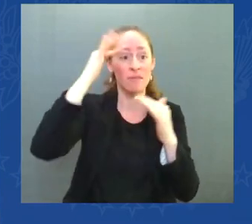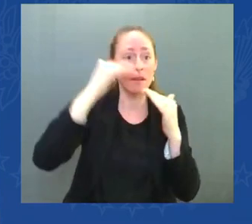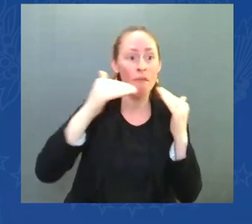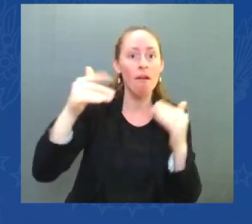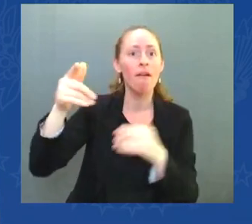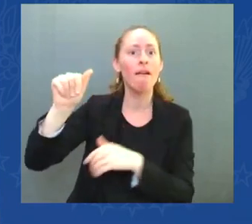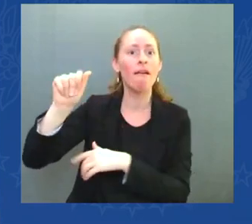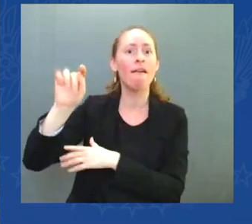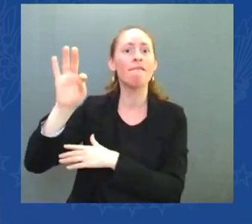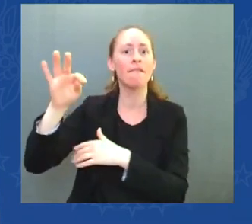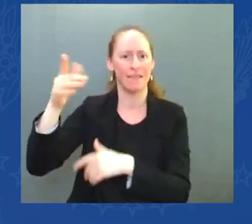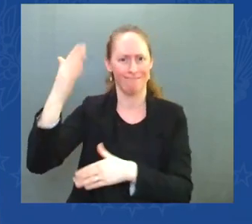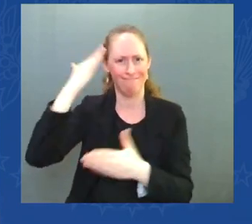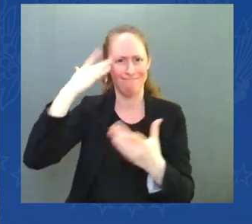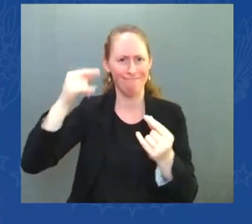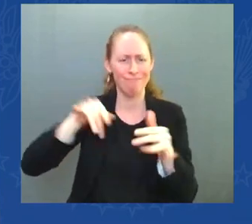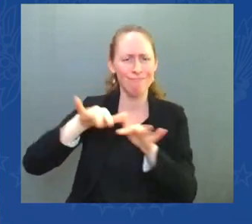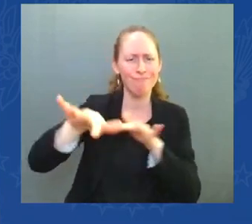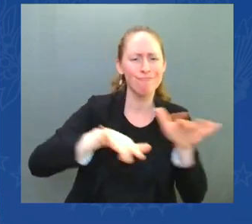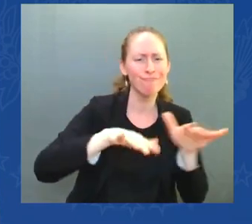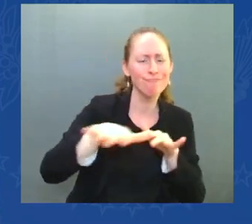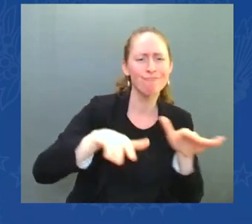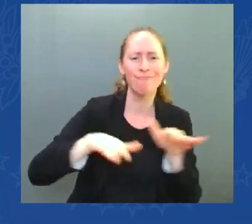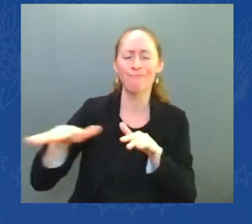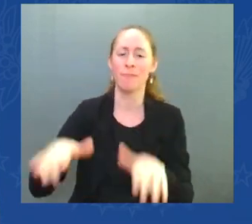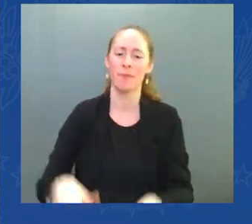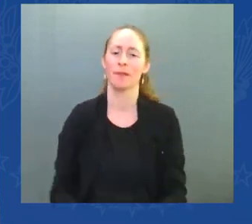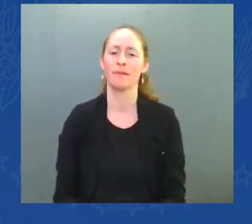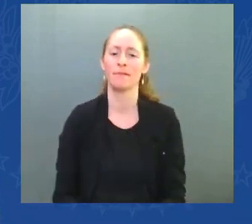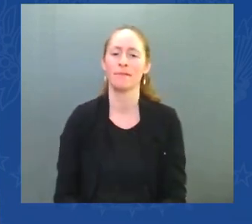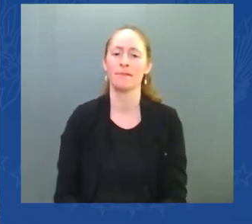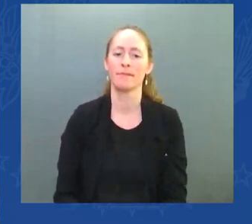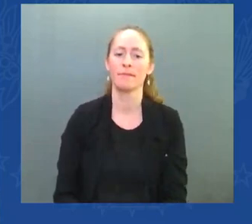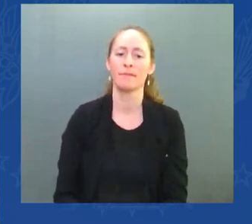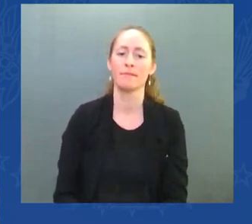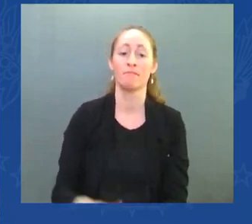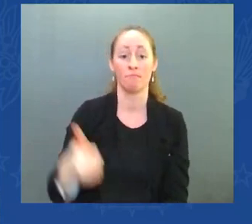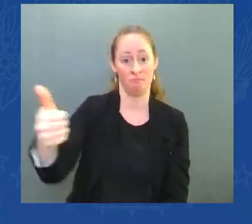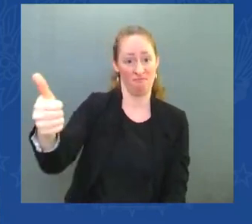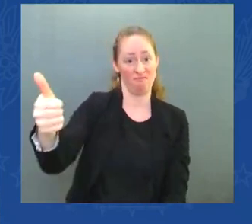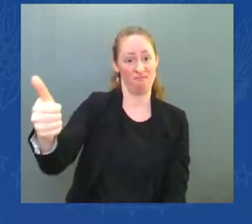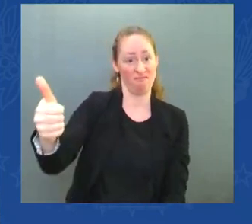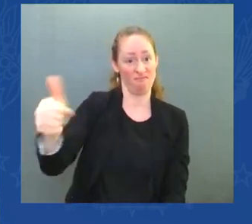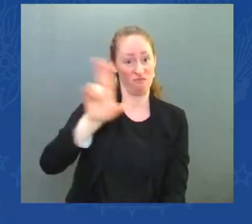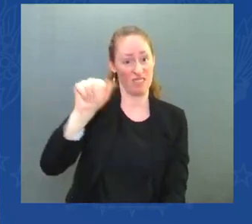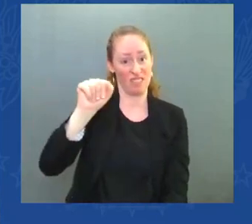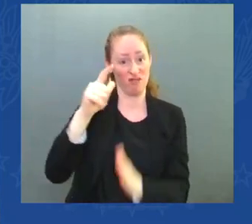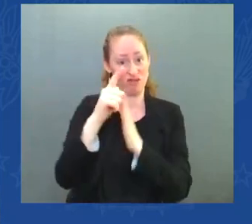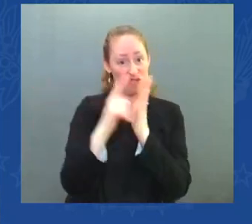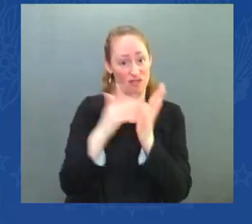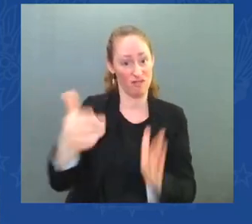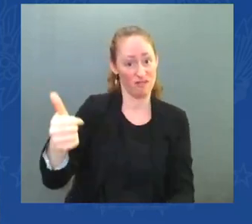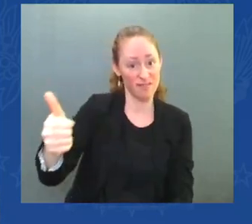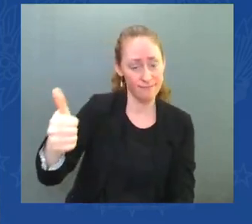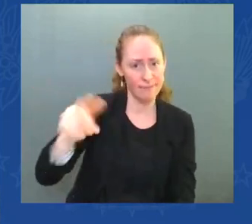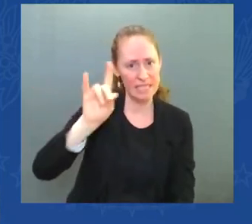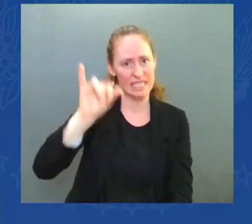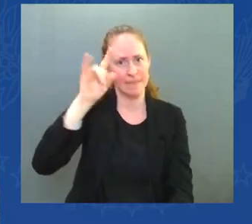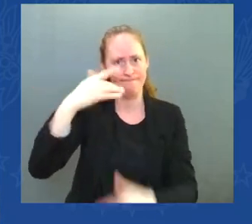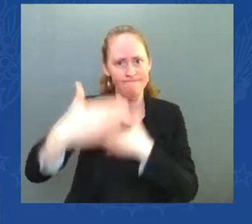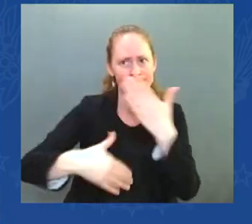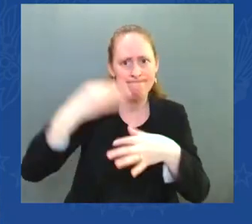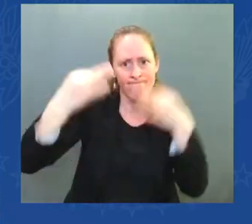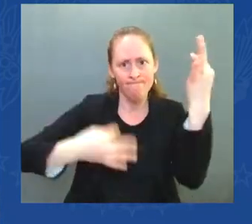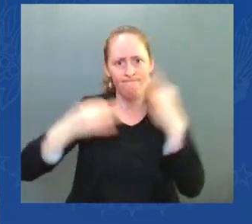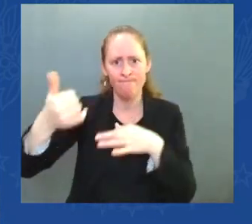personally tried as a U.S. attorney, where the serial arsonist firebombed the courthouses and police headquarters in Mansfield,